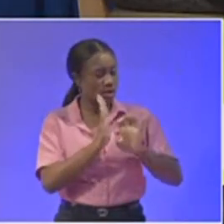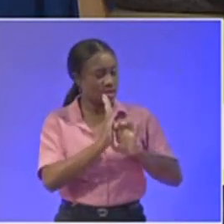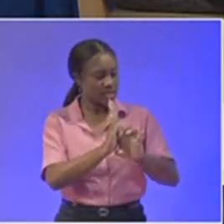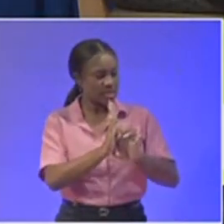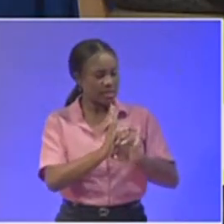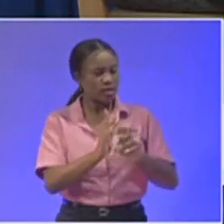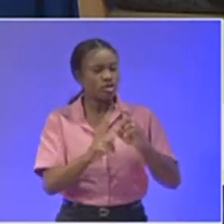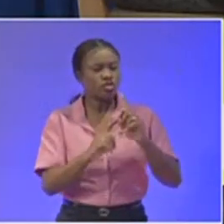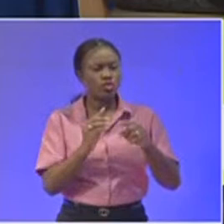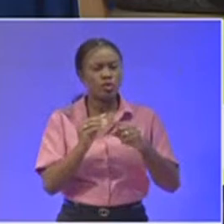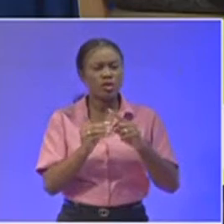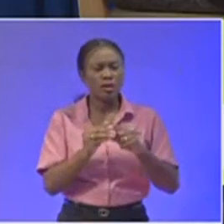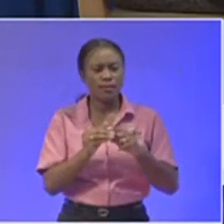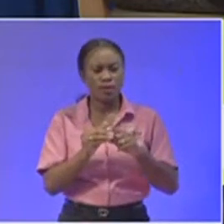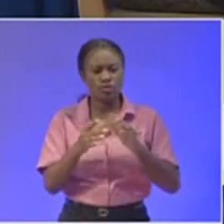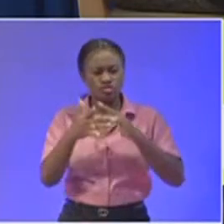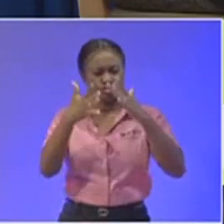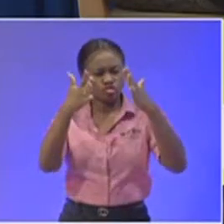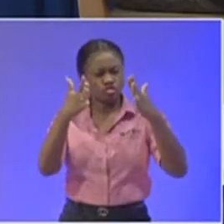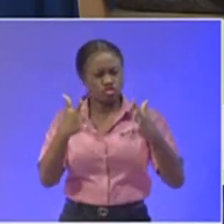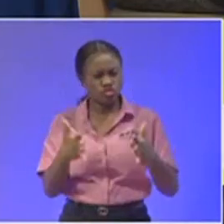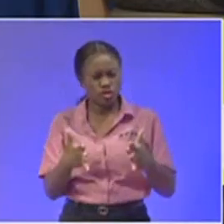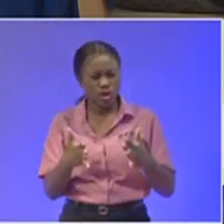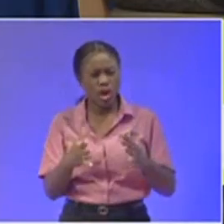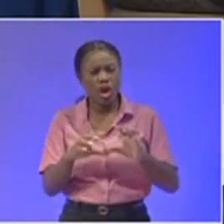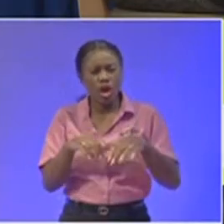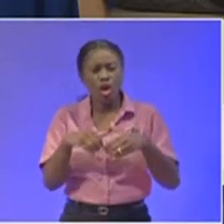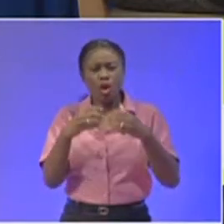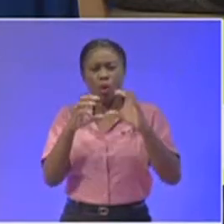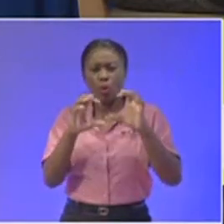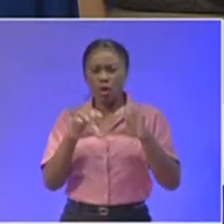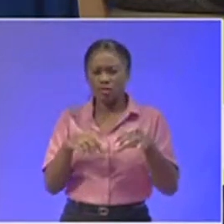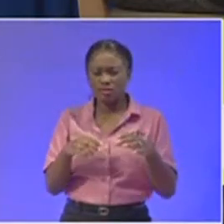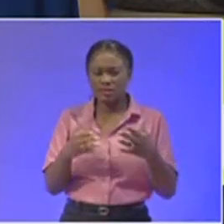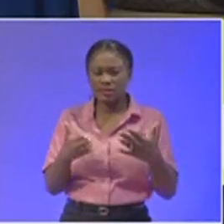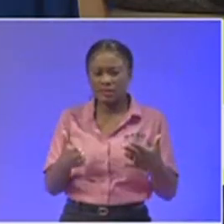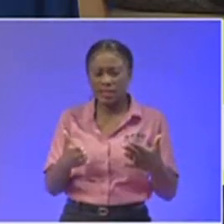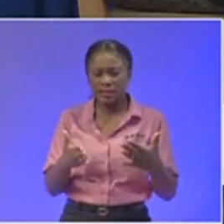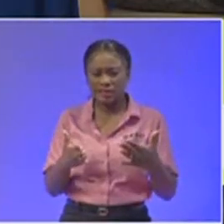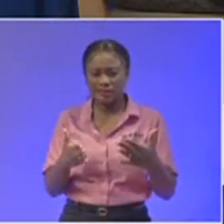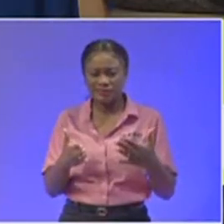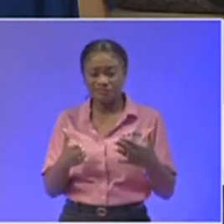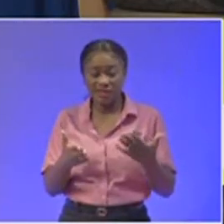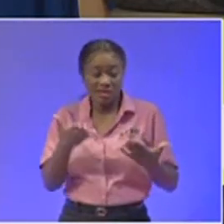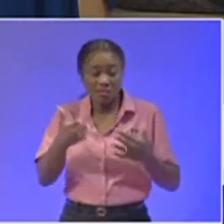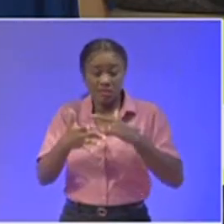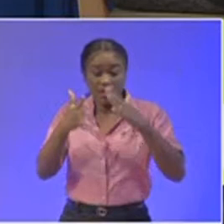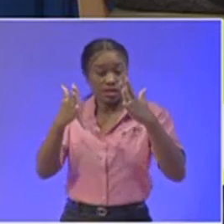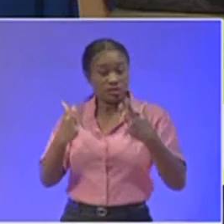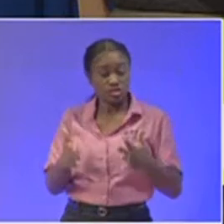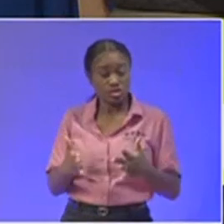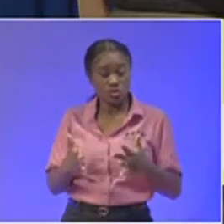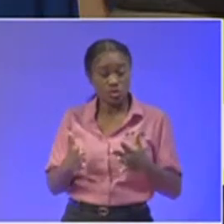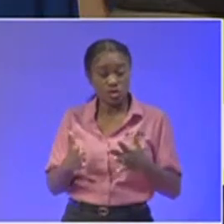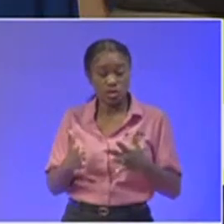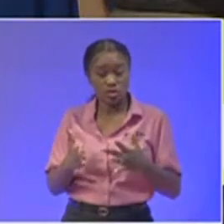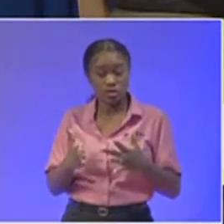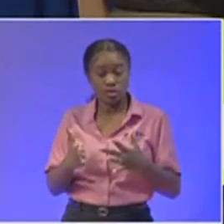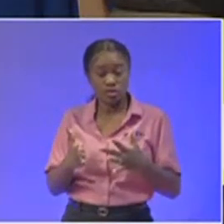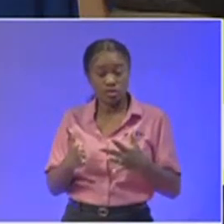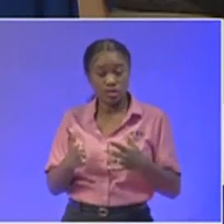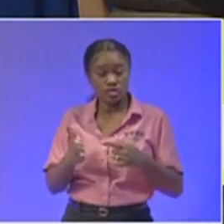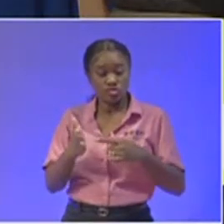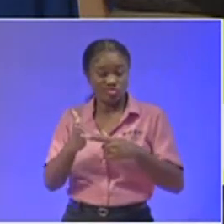the ecosystem of a student? Or how could it address the ecosystem of a student? Because a student may just be presenting